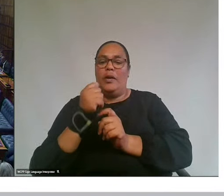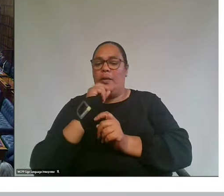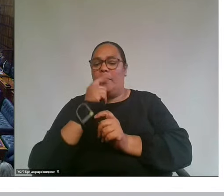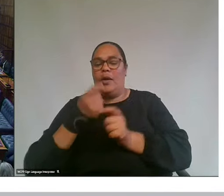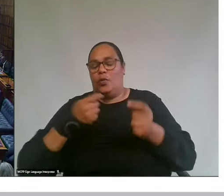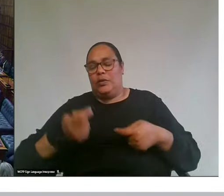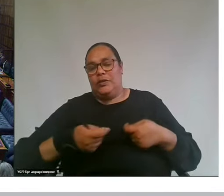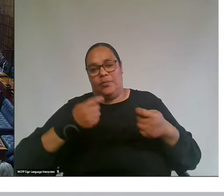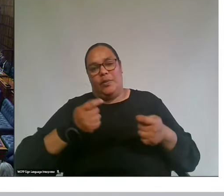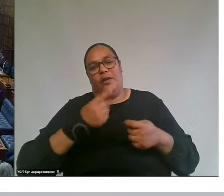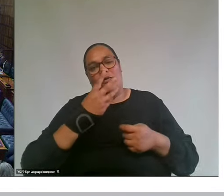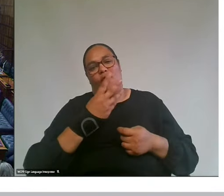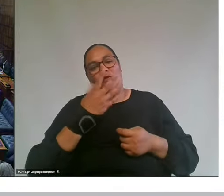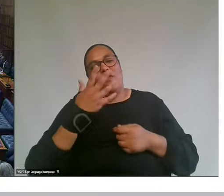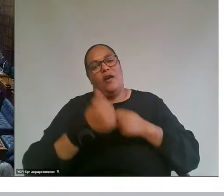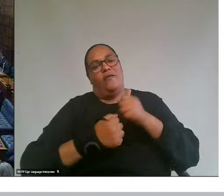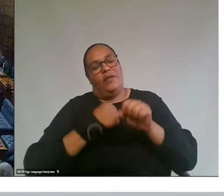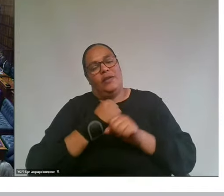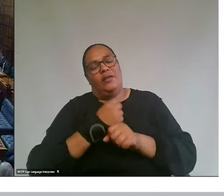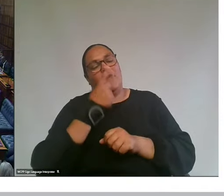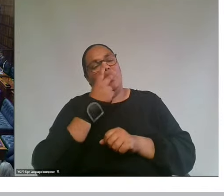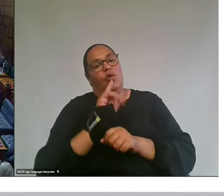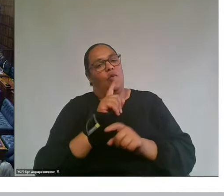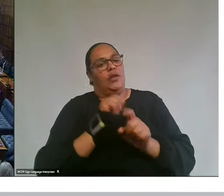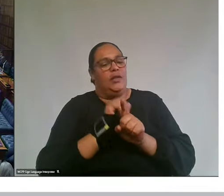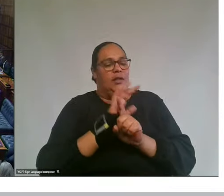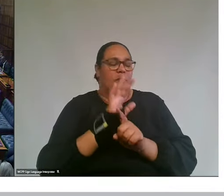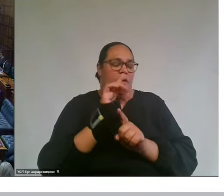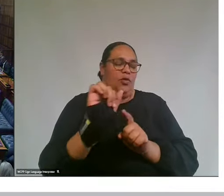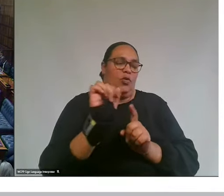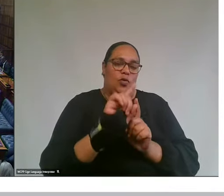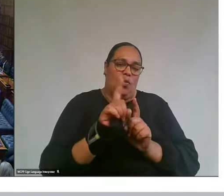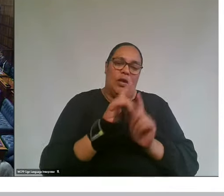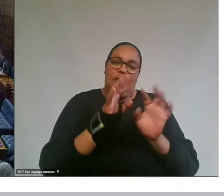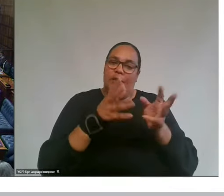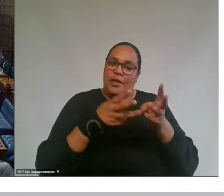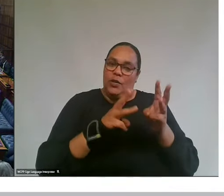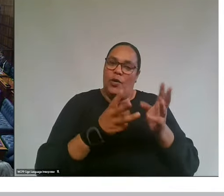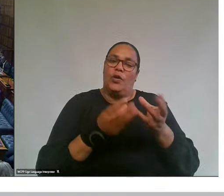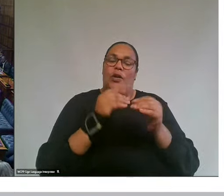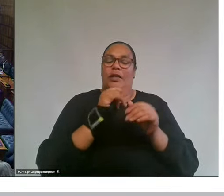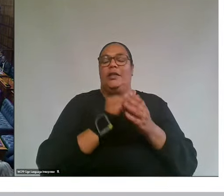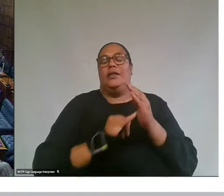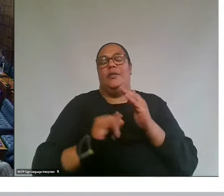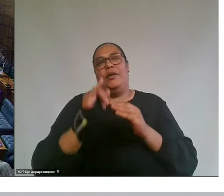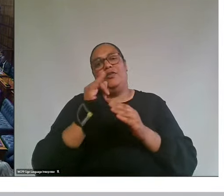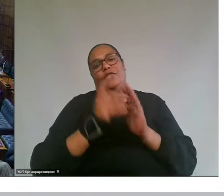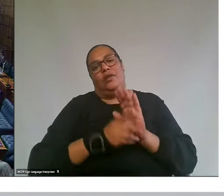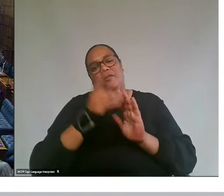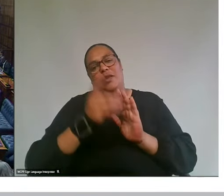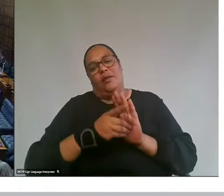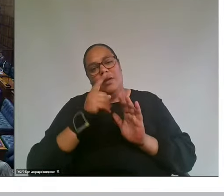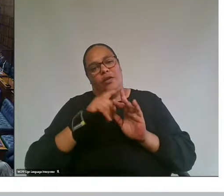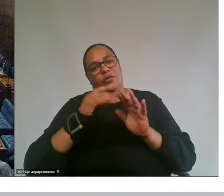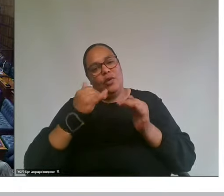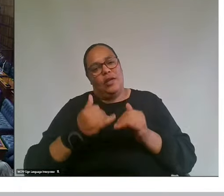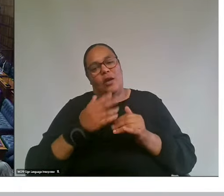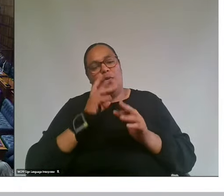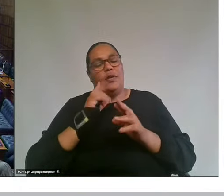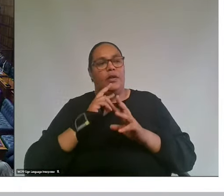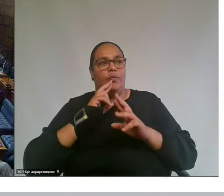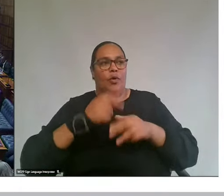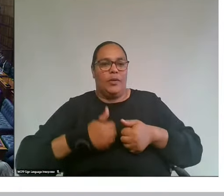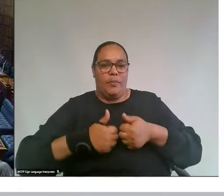over the four five years and look at what the impact has been so in that way we get an independent evaluation at the moment we can report back to you and